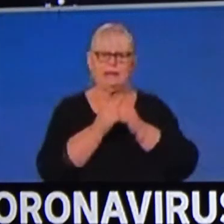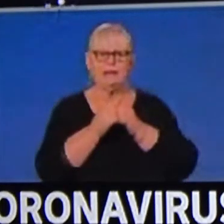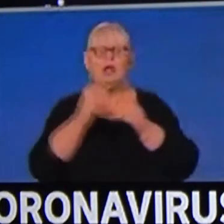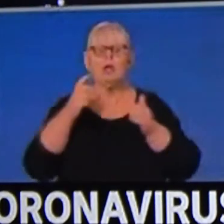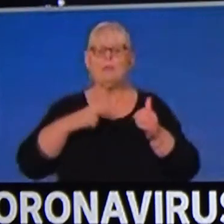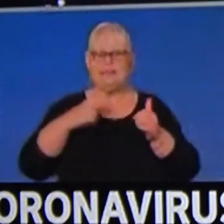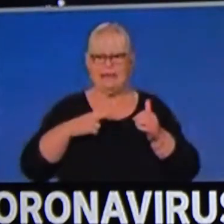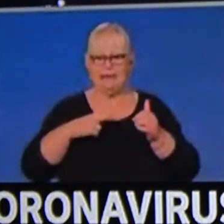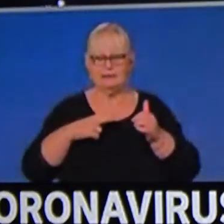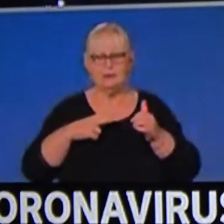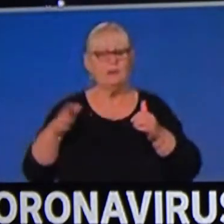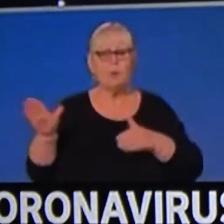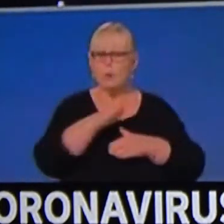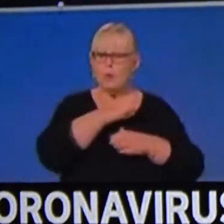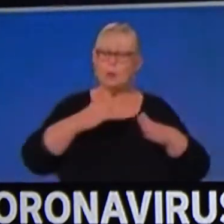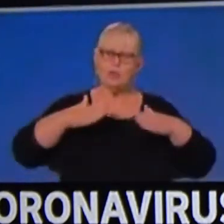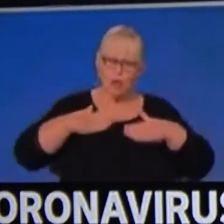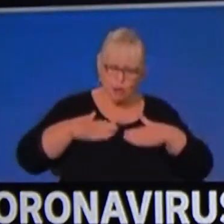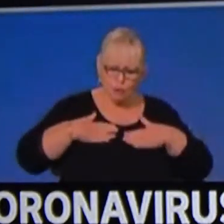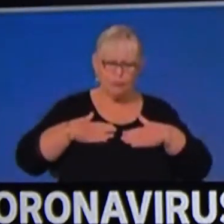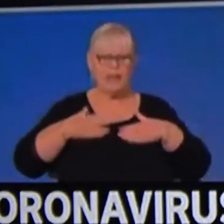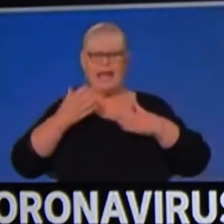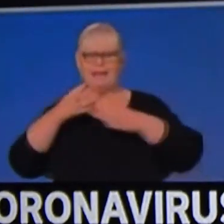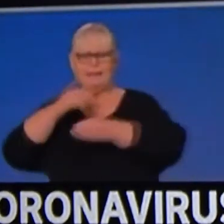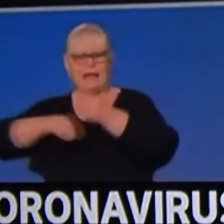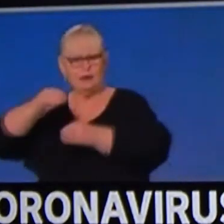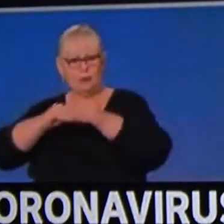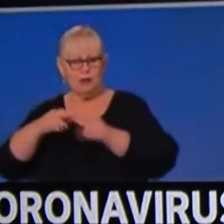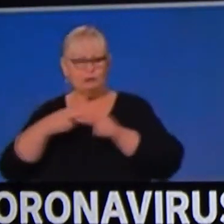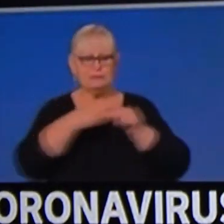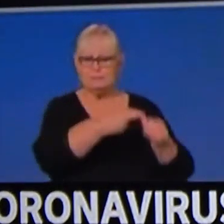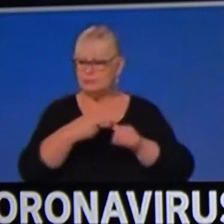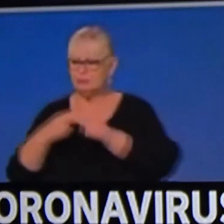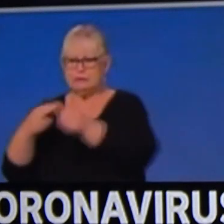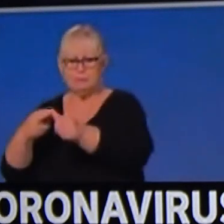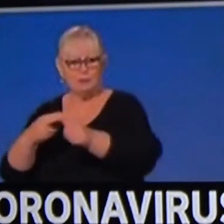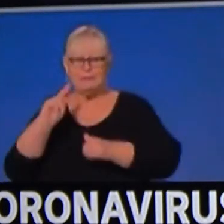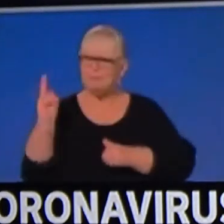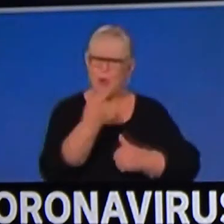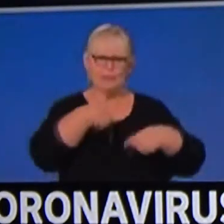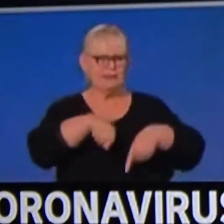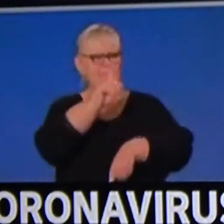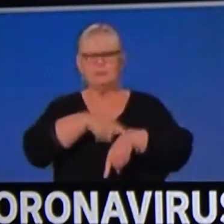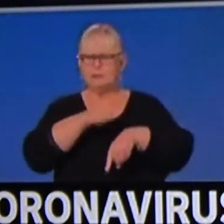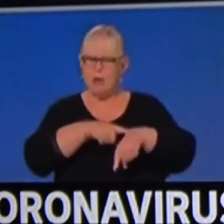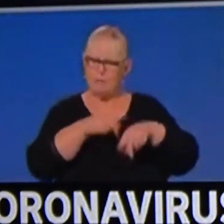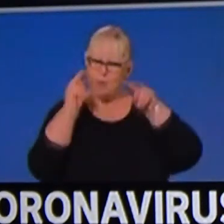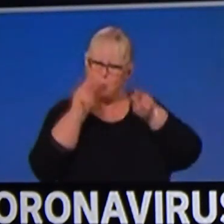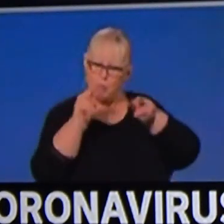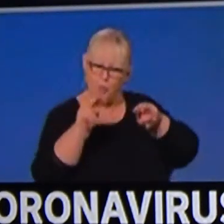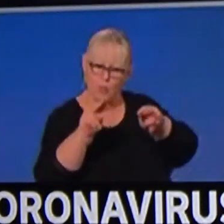to synchronise our health and economic responses to the virus. We must consider